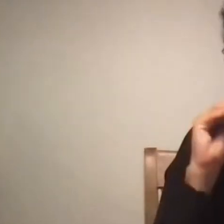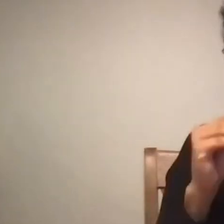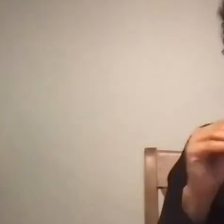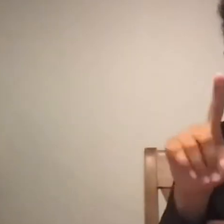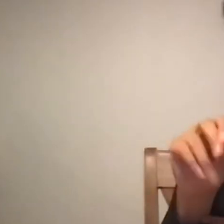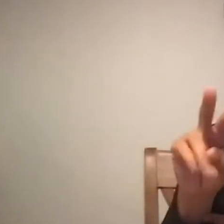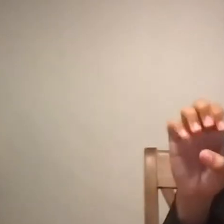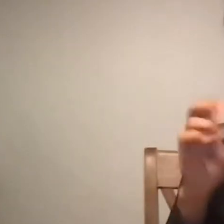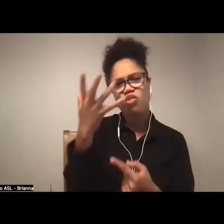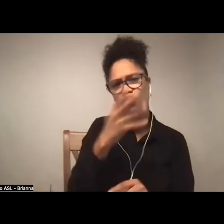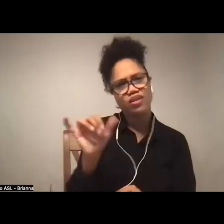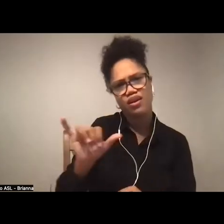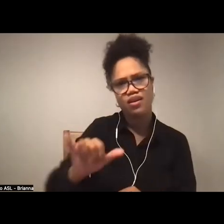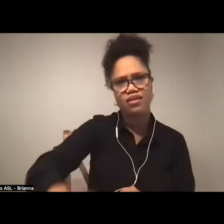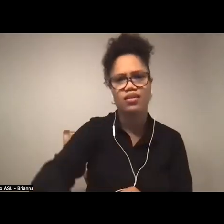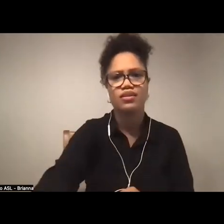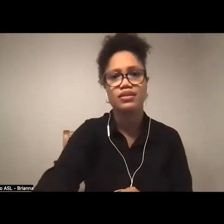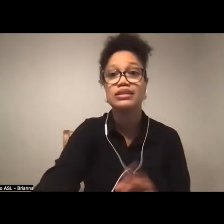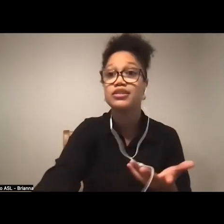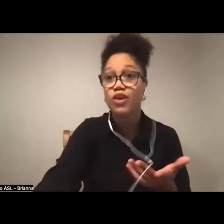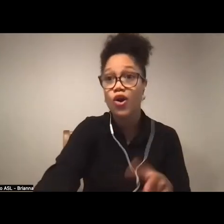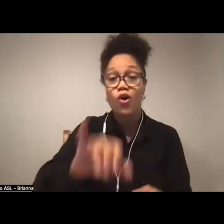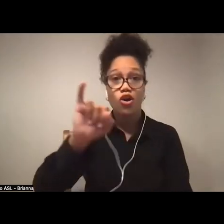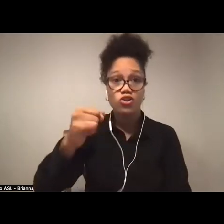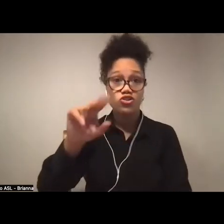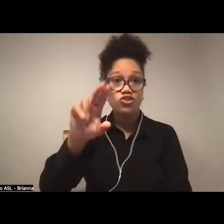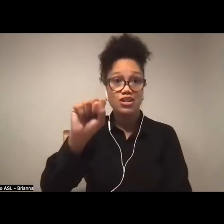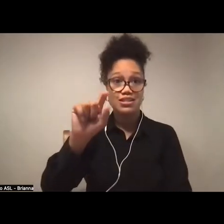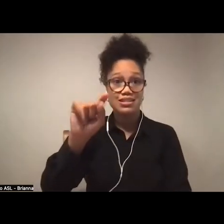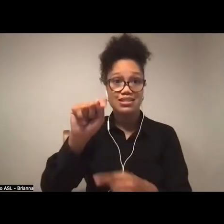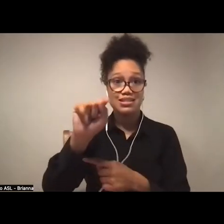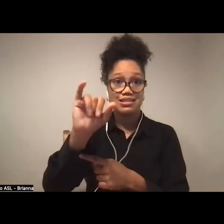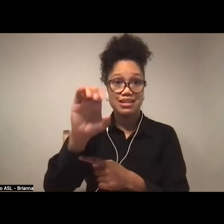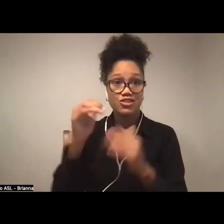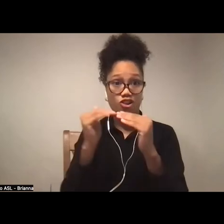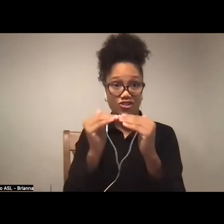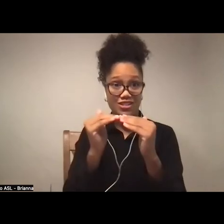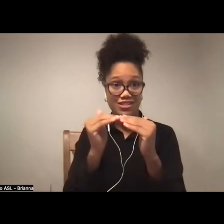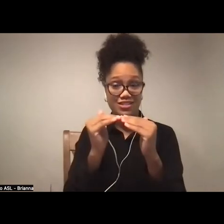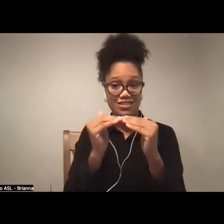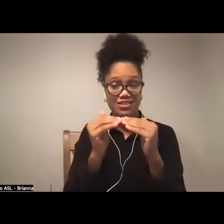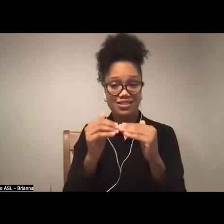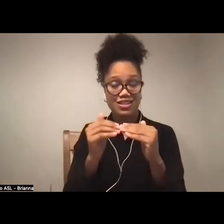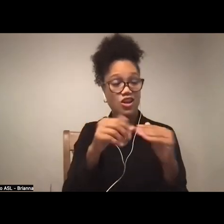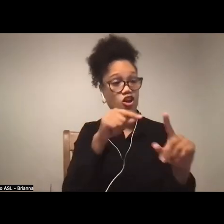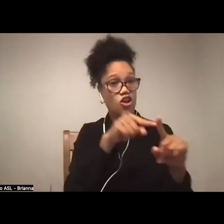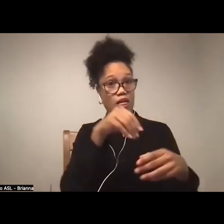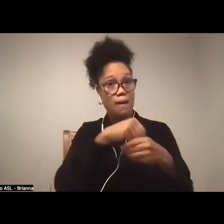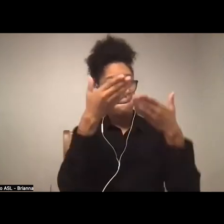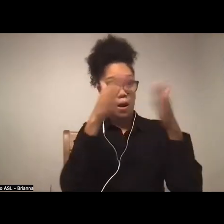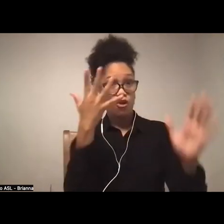like. And so just as justice is what love looks like in public, love is